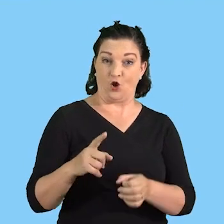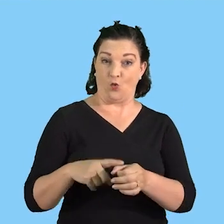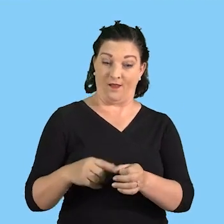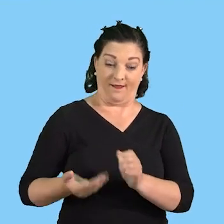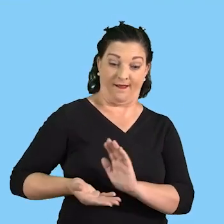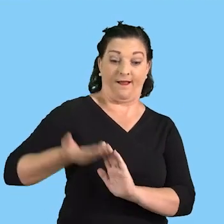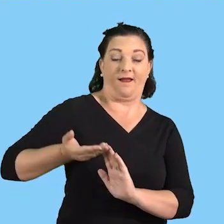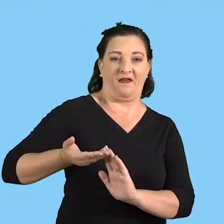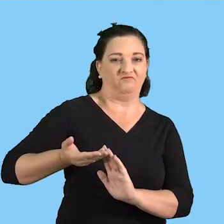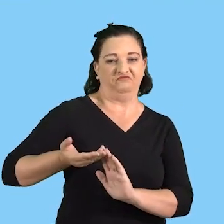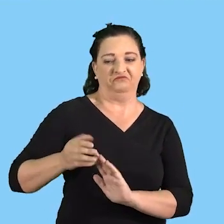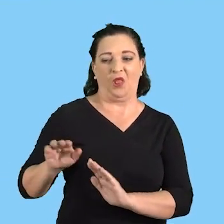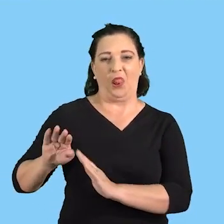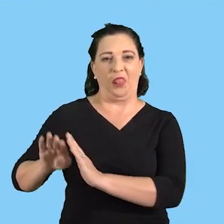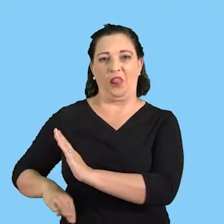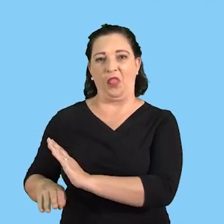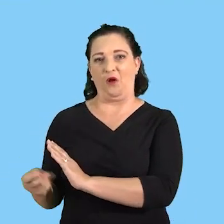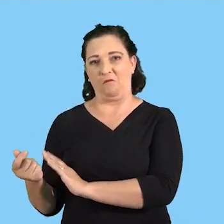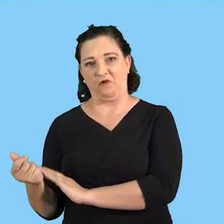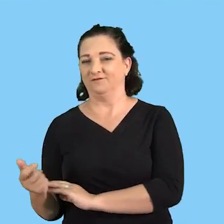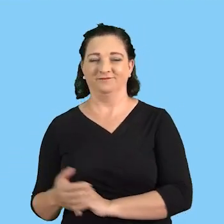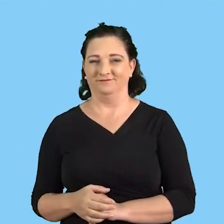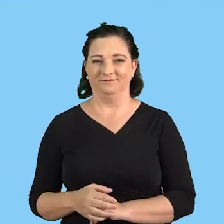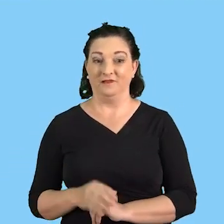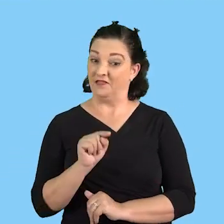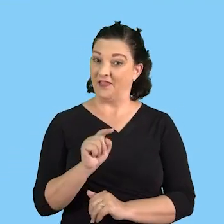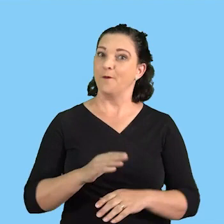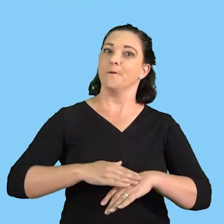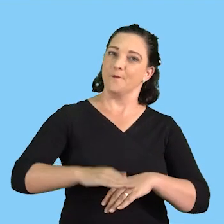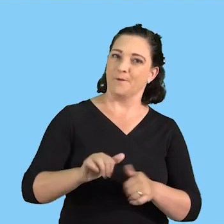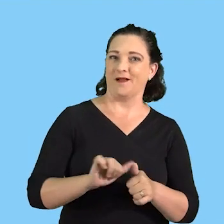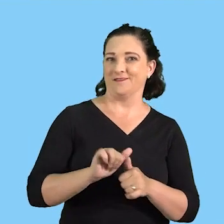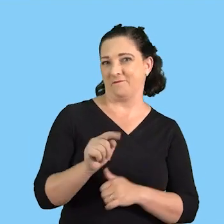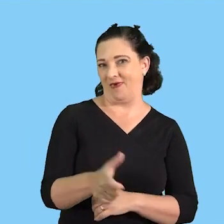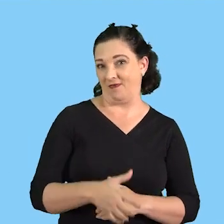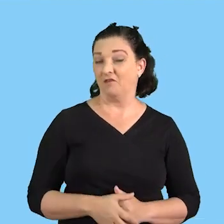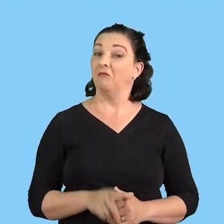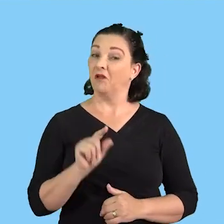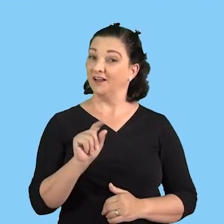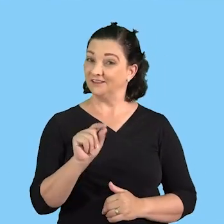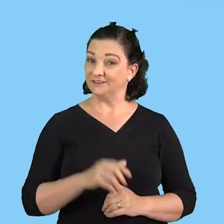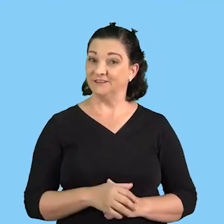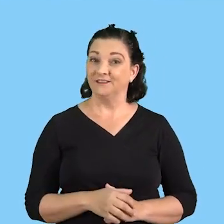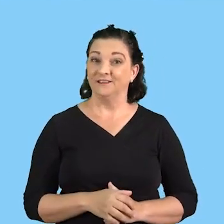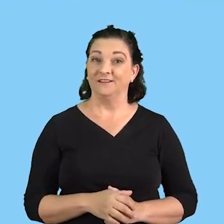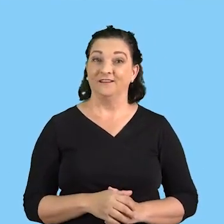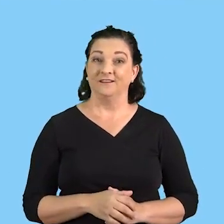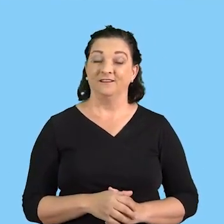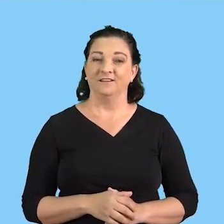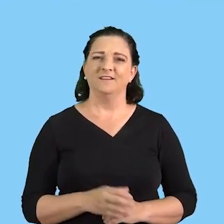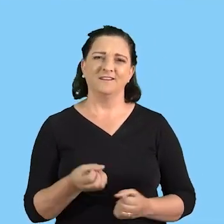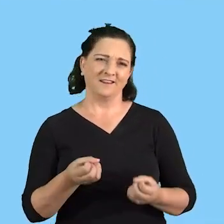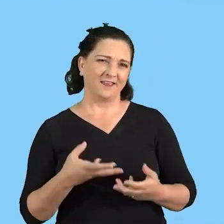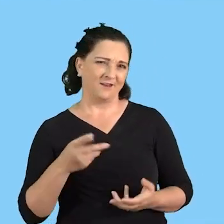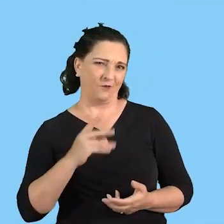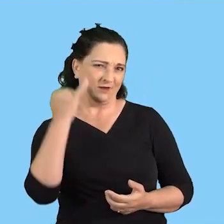than a product that is low priced. Now, isn't that interesting? This then maybe gives you